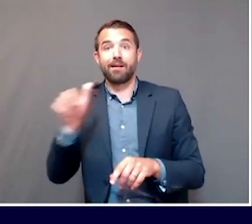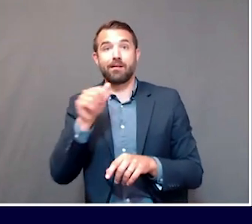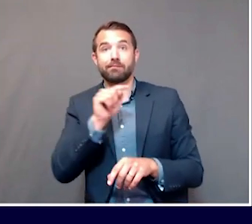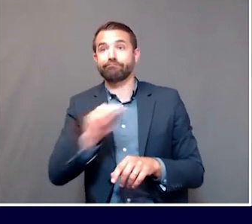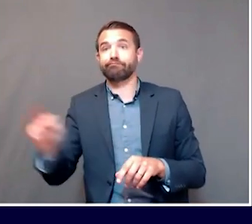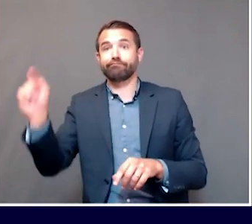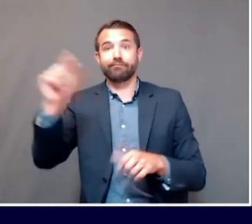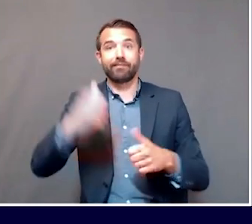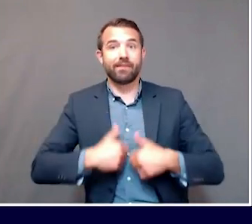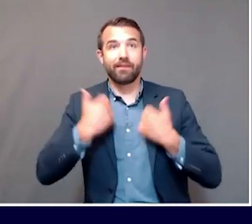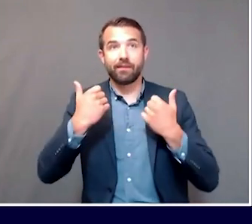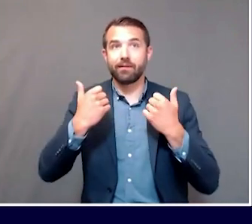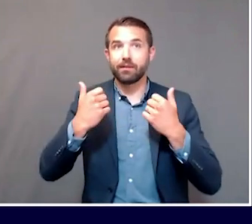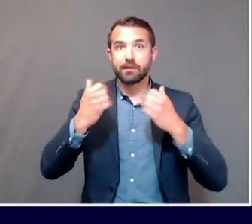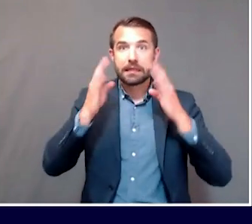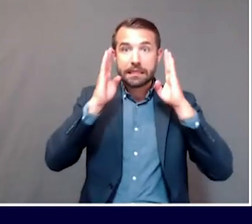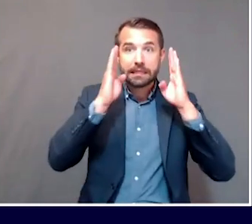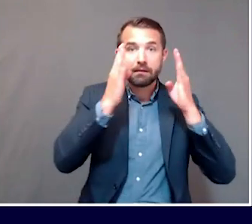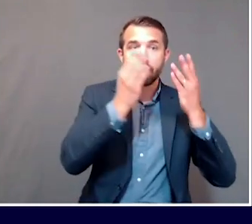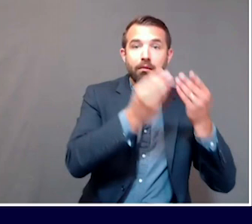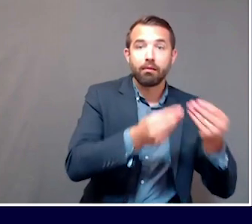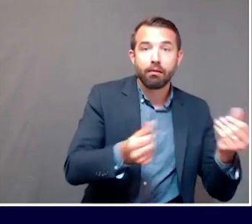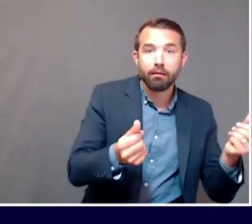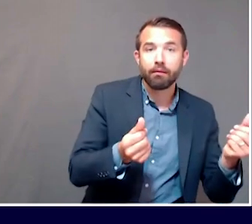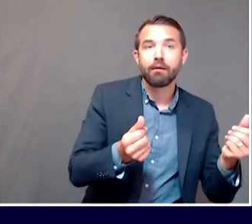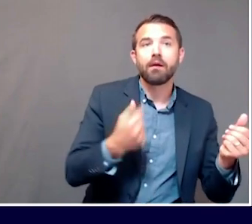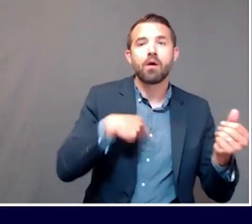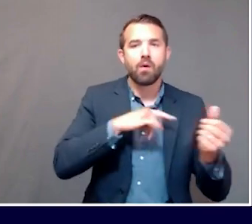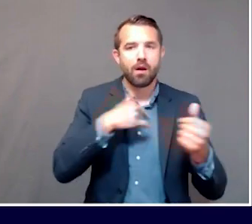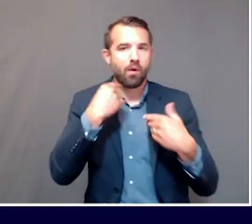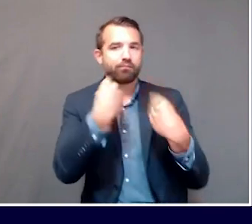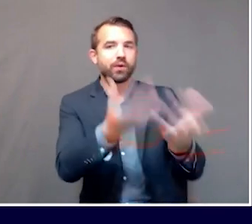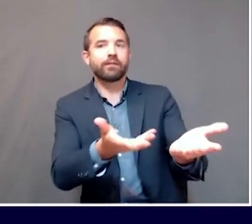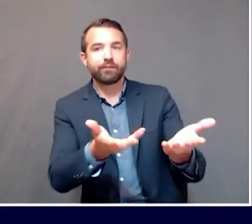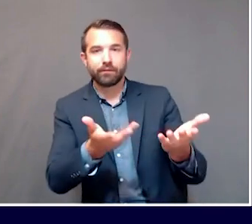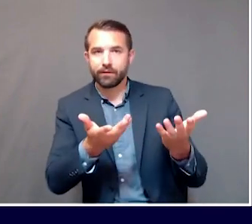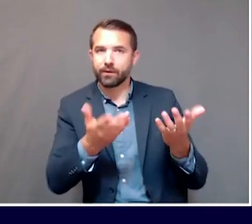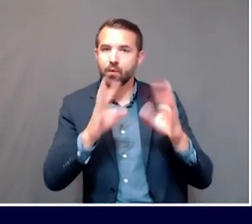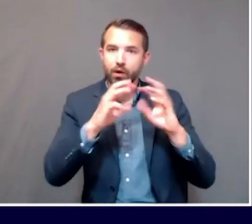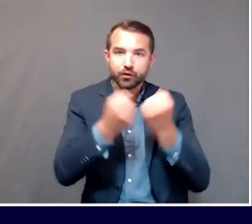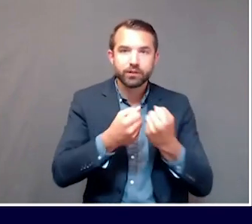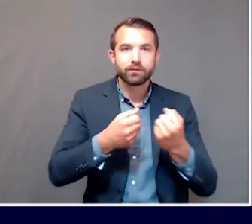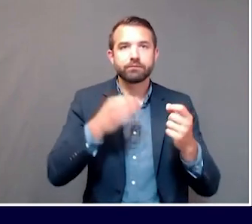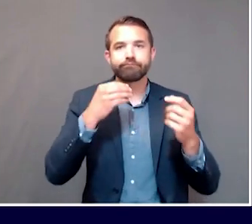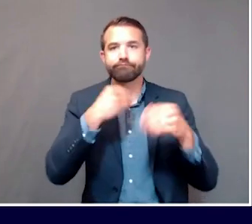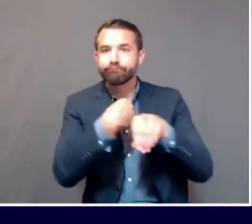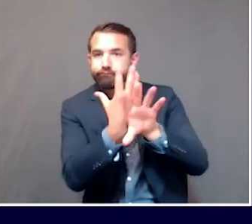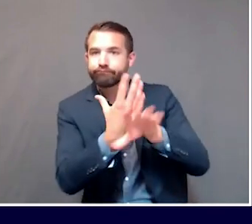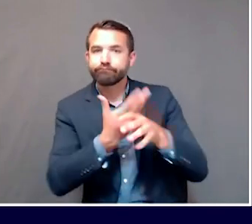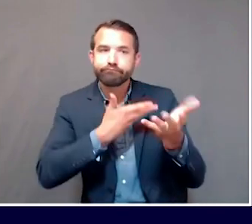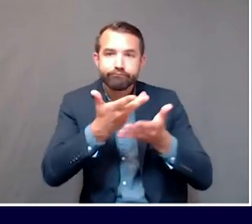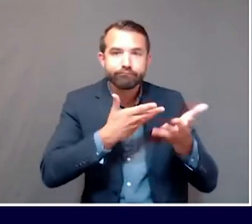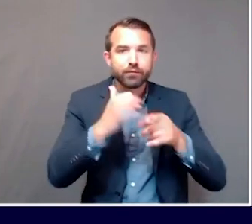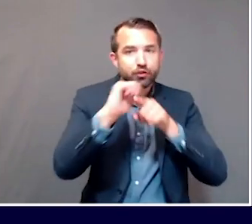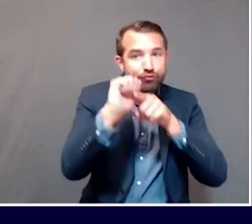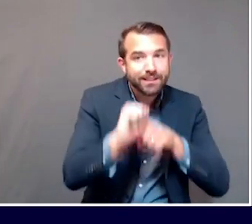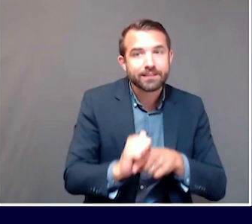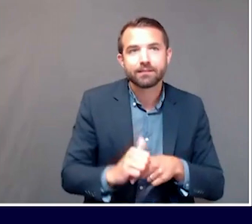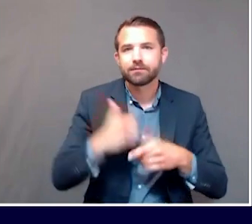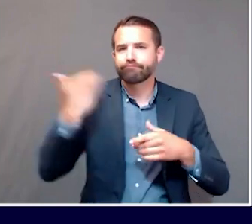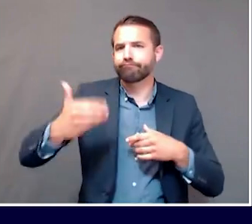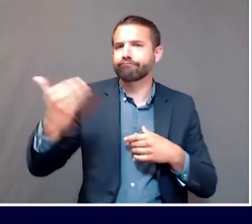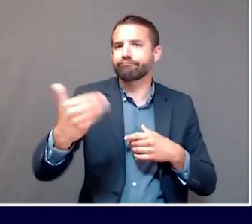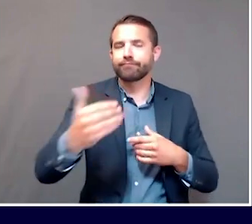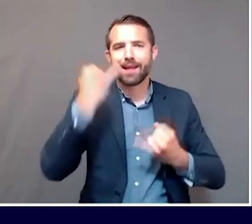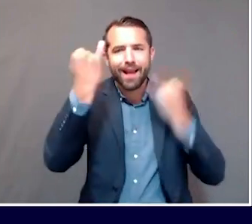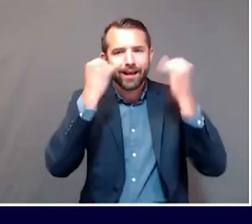do our webinars on a regular basis. We continue to explore new ideas to make sure that as we go into the summer,